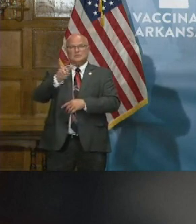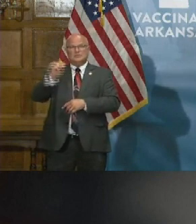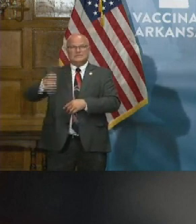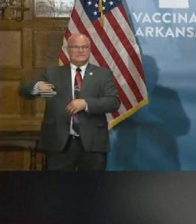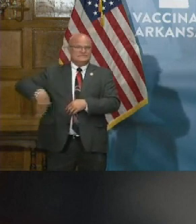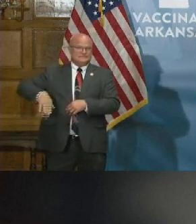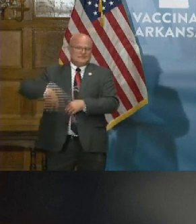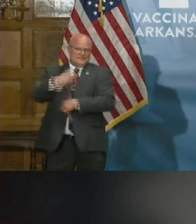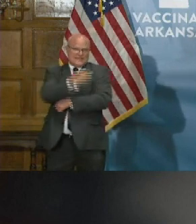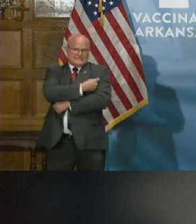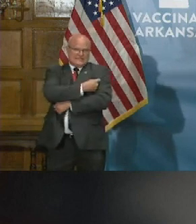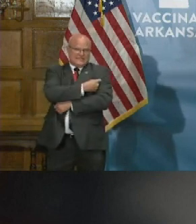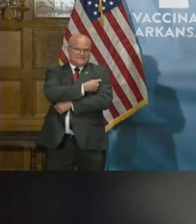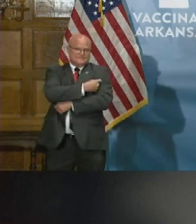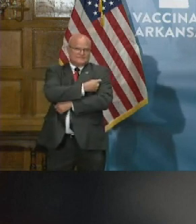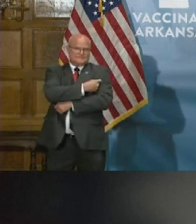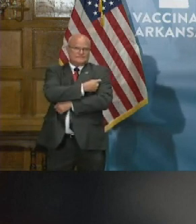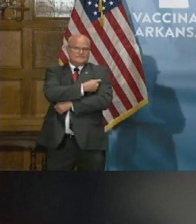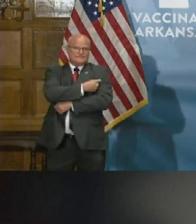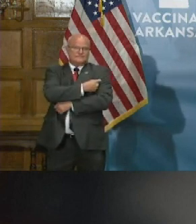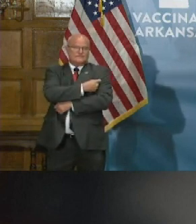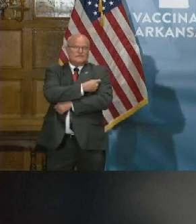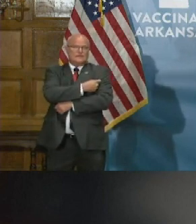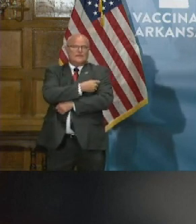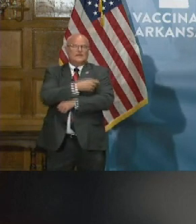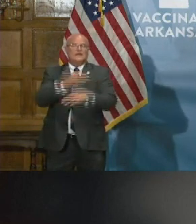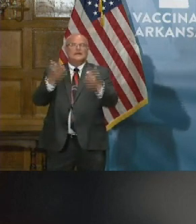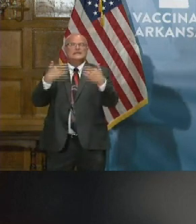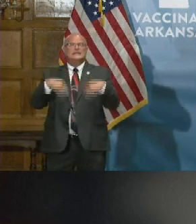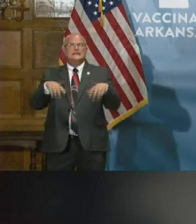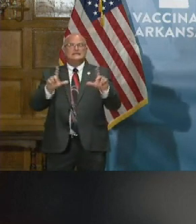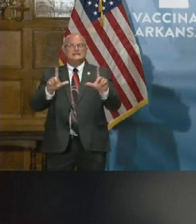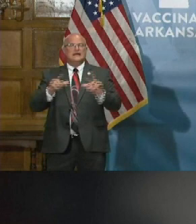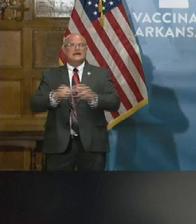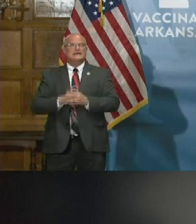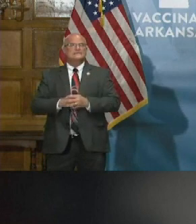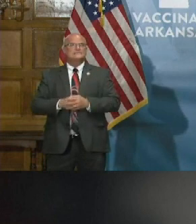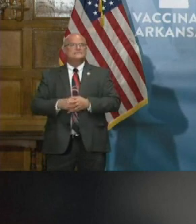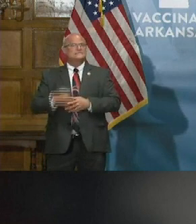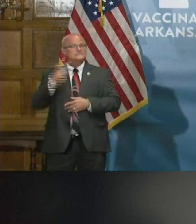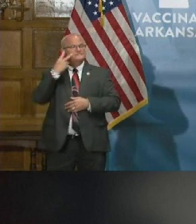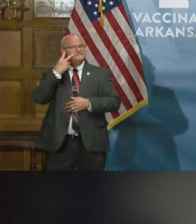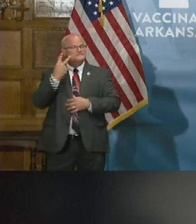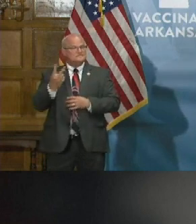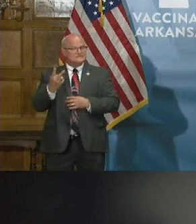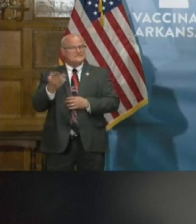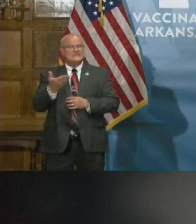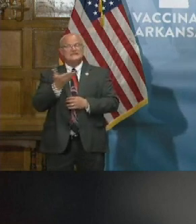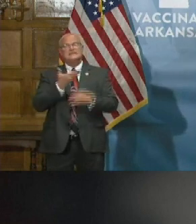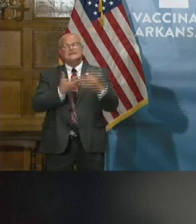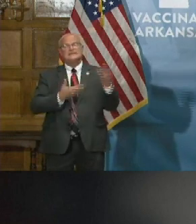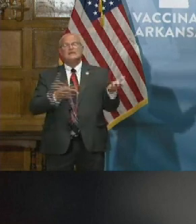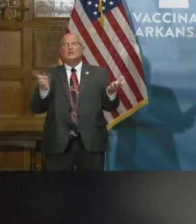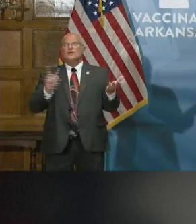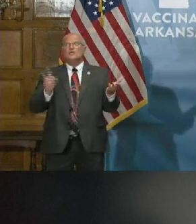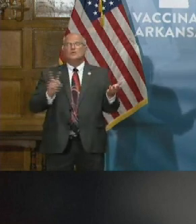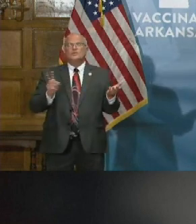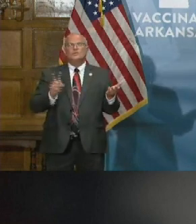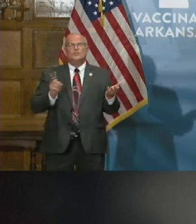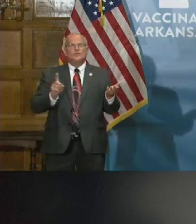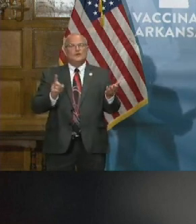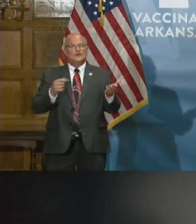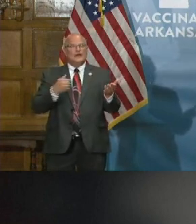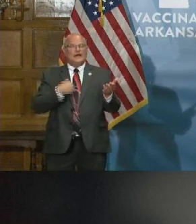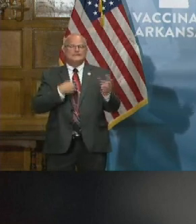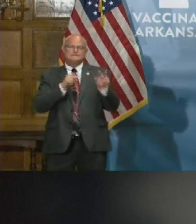have not been fully vaccinated. If you go to the next slide, you will see just simply where